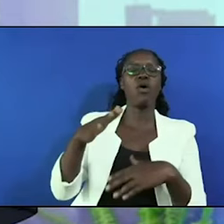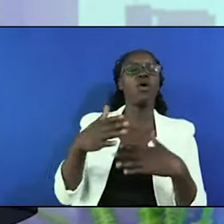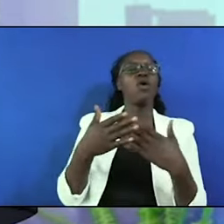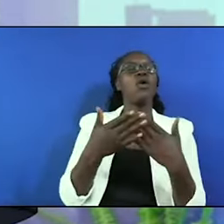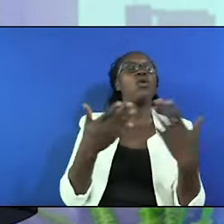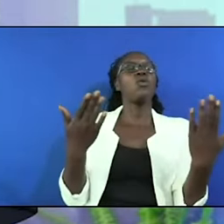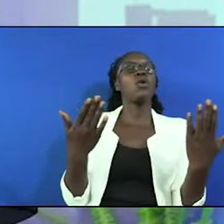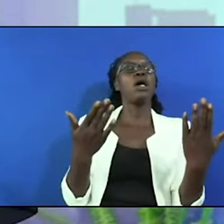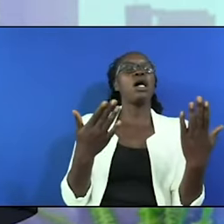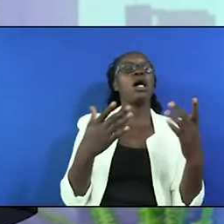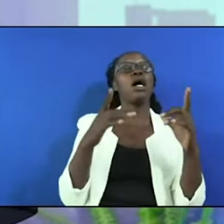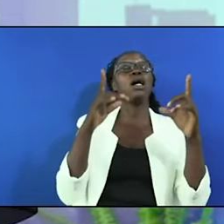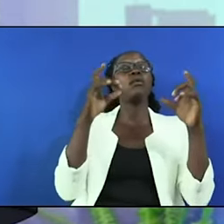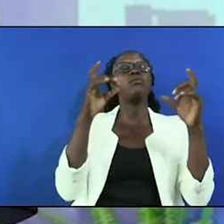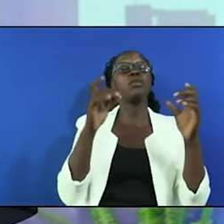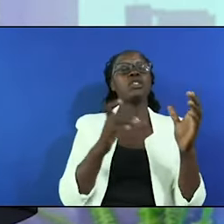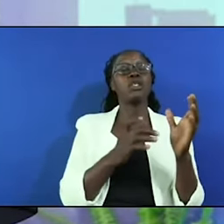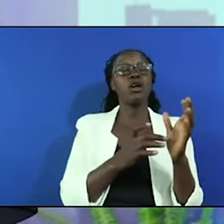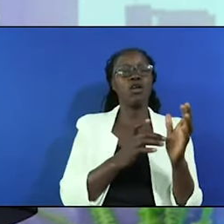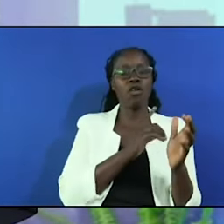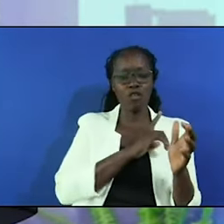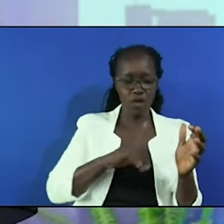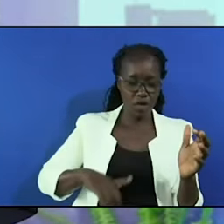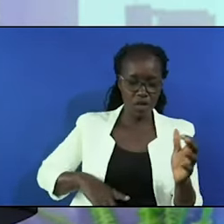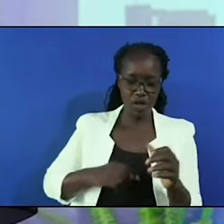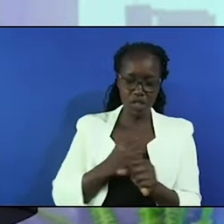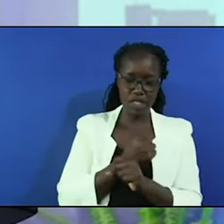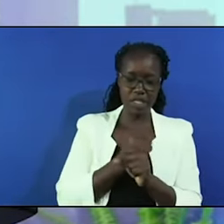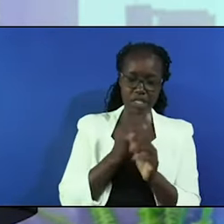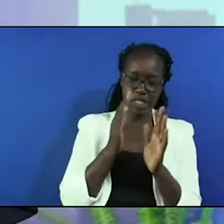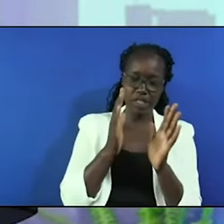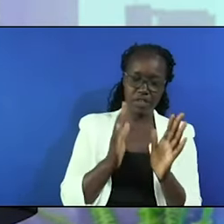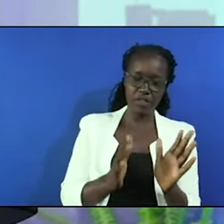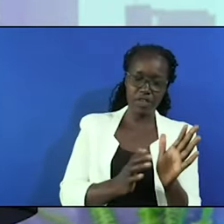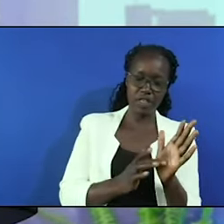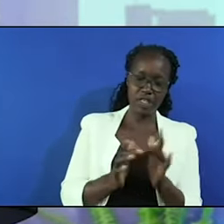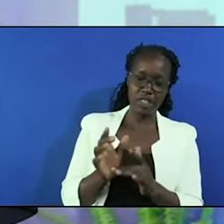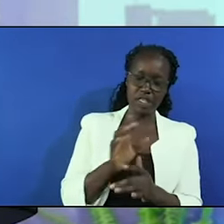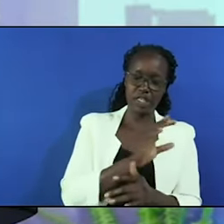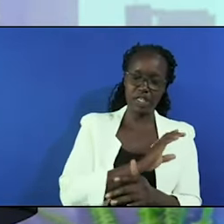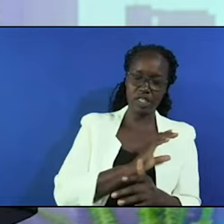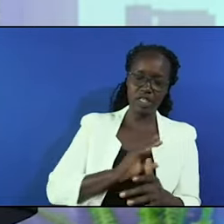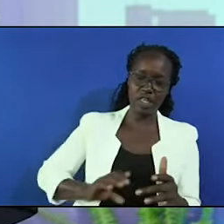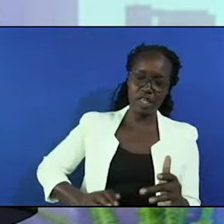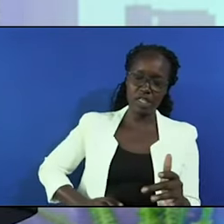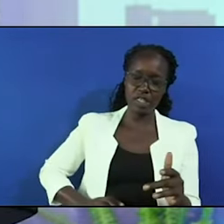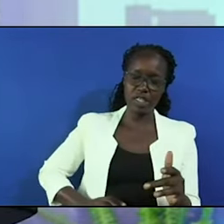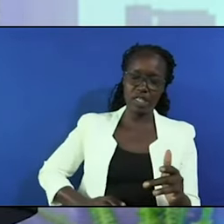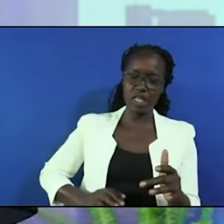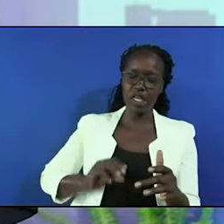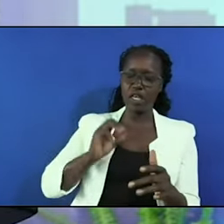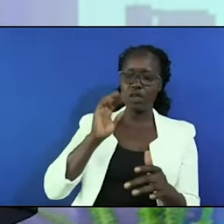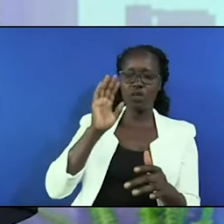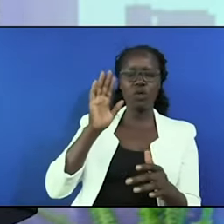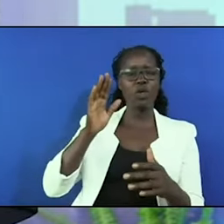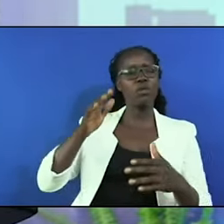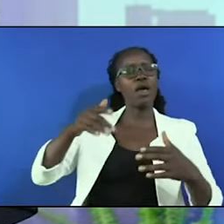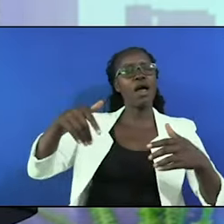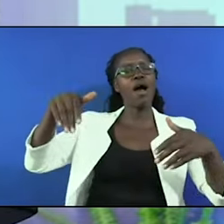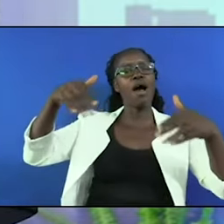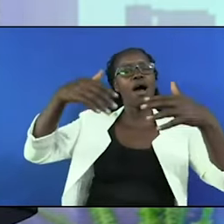the picture of our Lord and Savior Jesus Christ will be